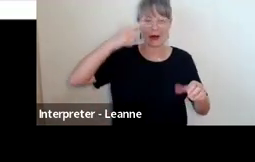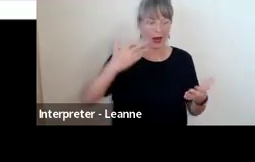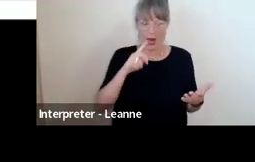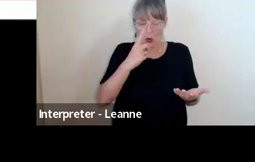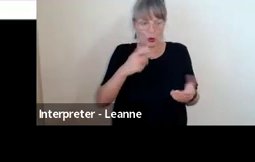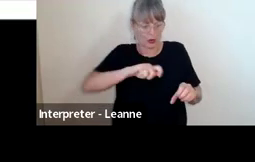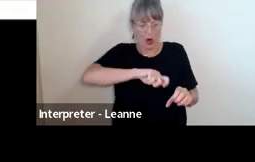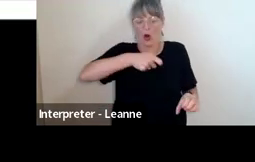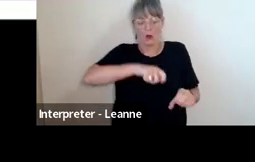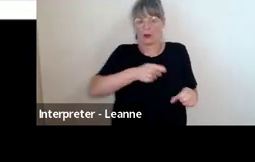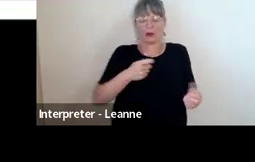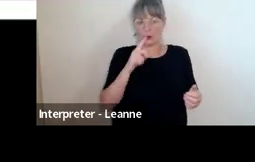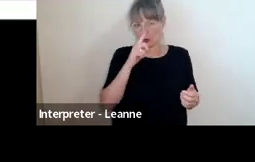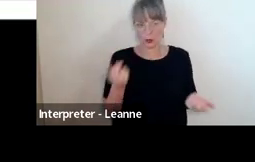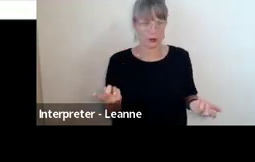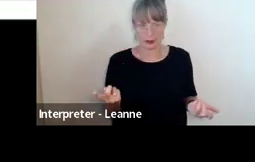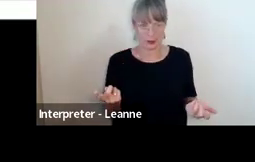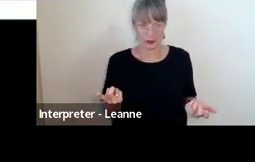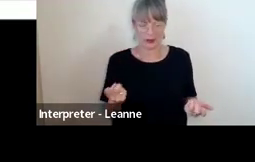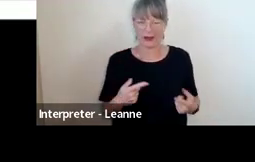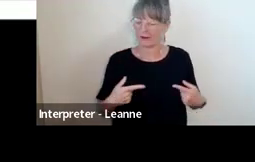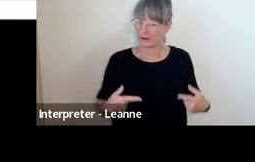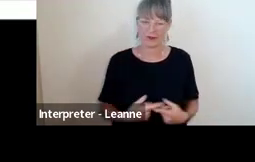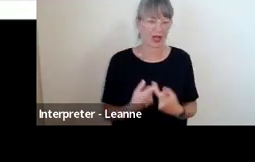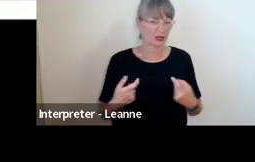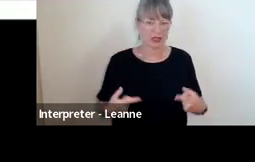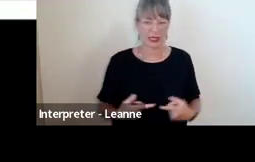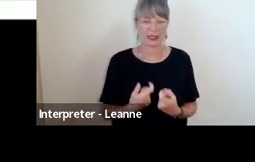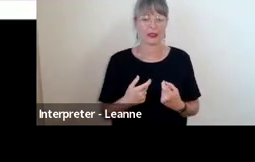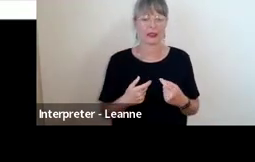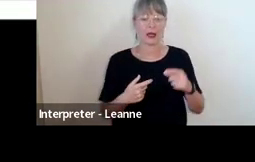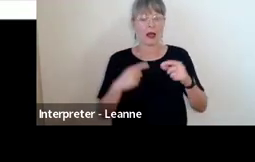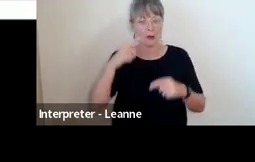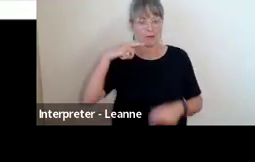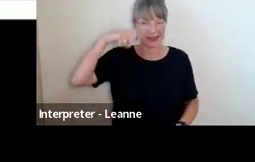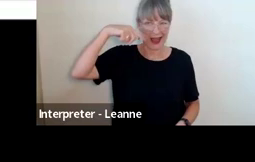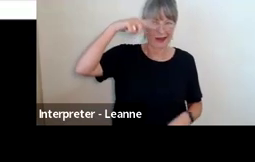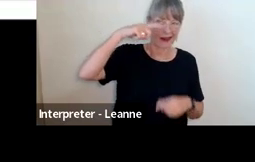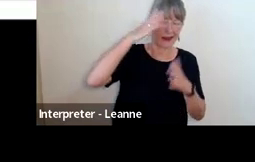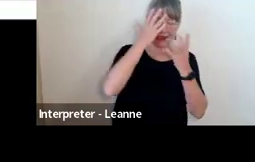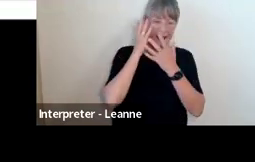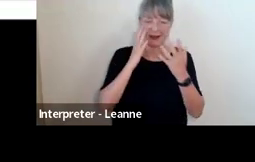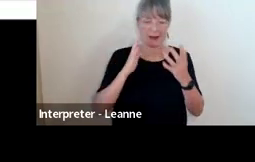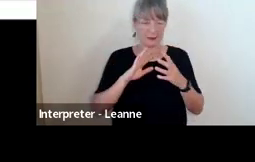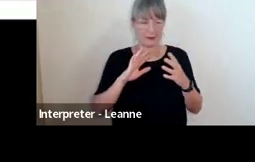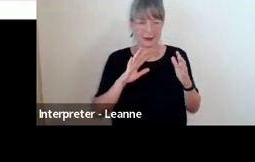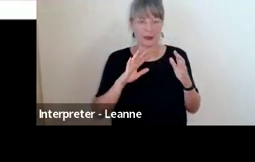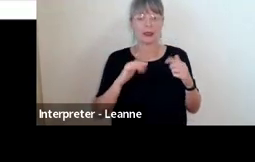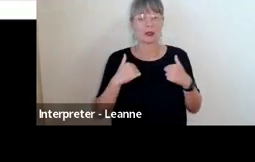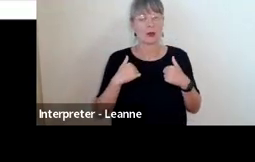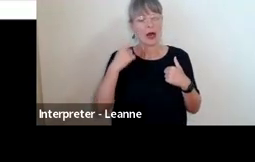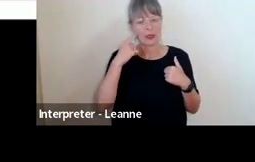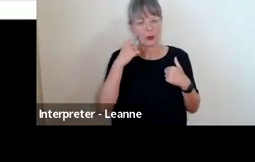feeling completely frustrated. And with mascara everywhere, the idea for ByStorm was born.